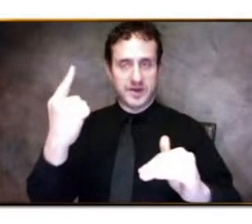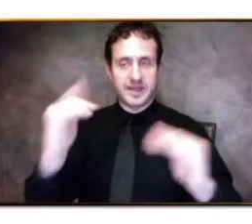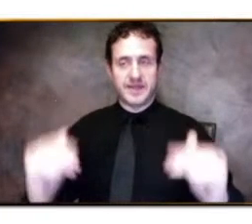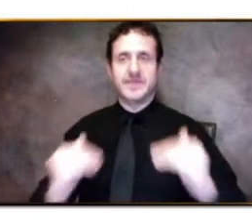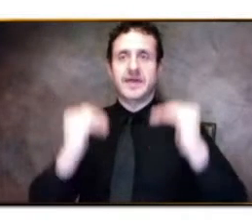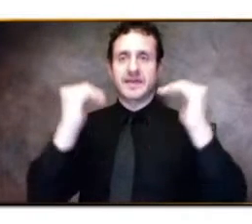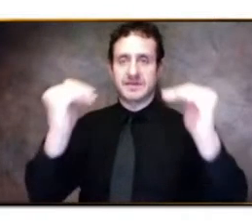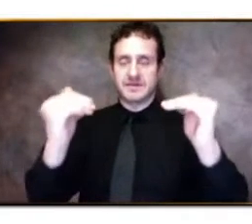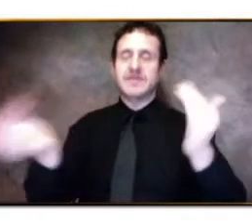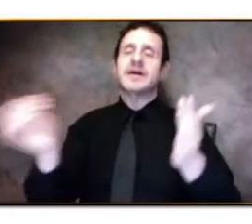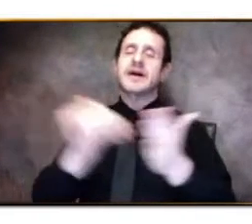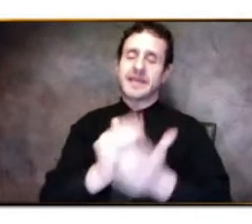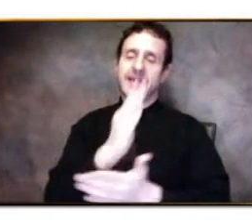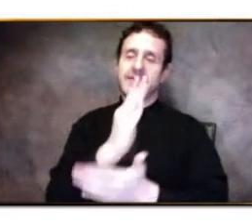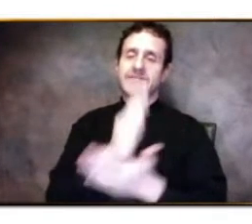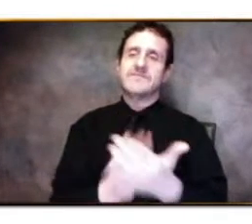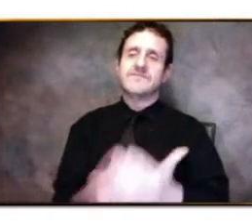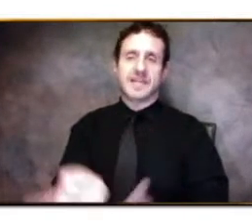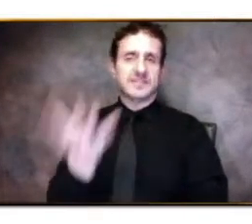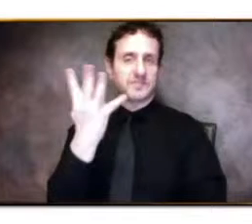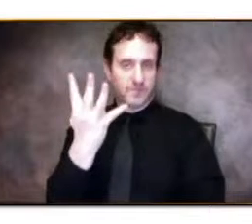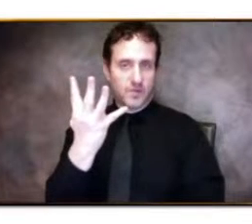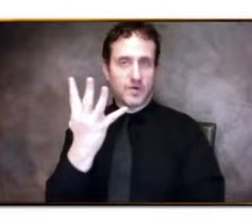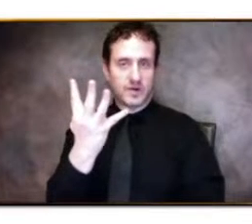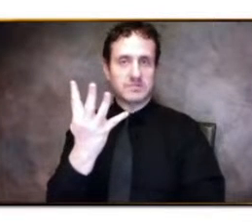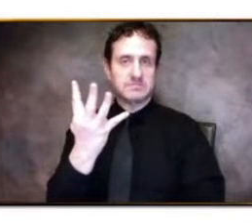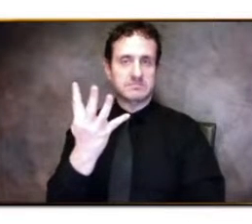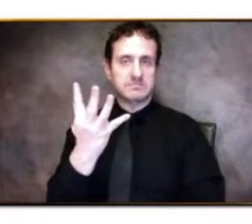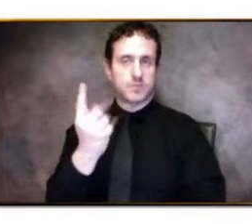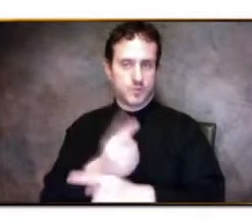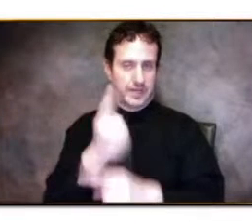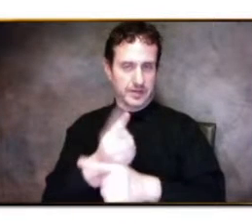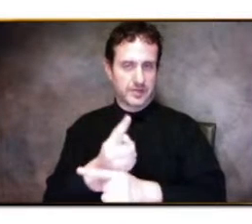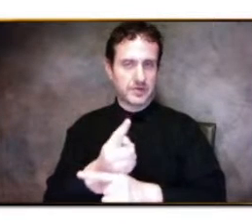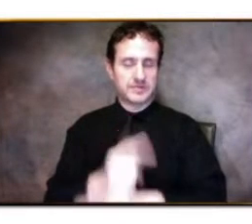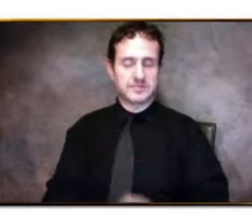4 mitigations that were in place before we went to this regional plan.